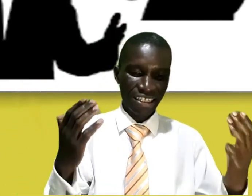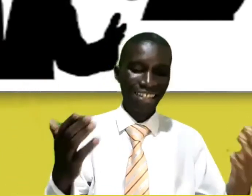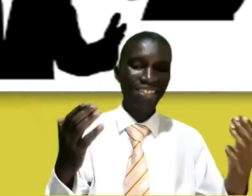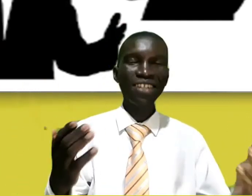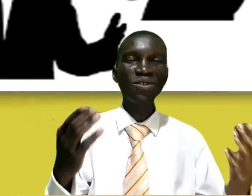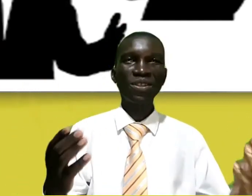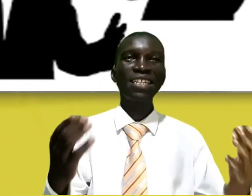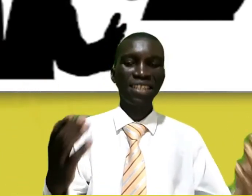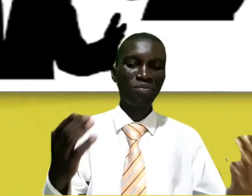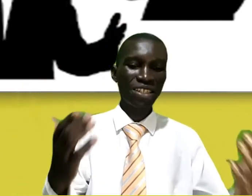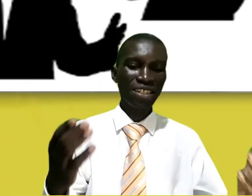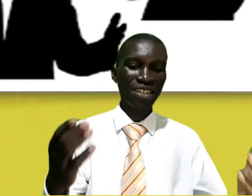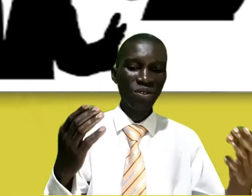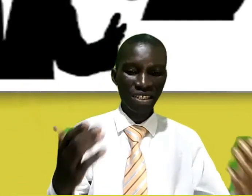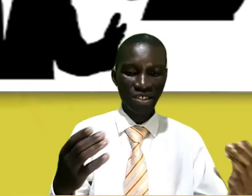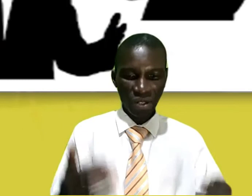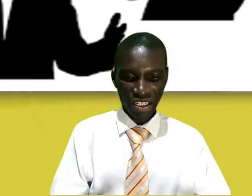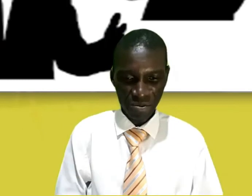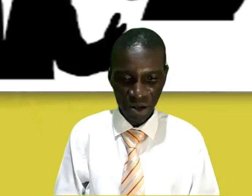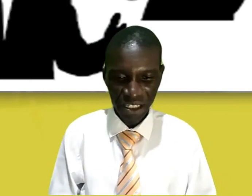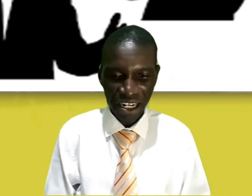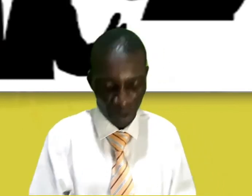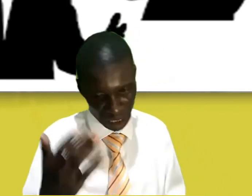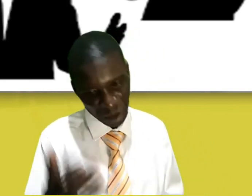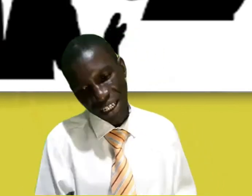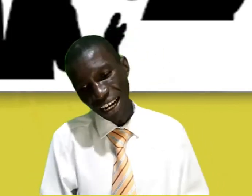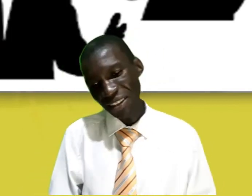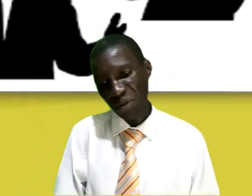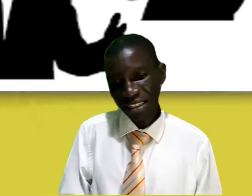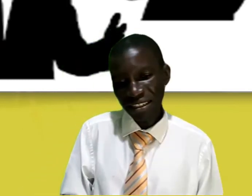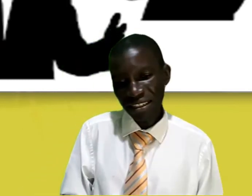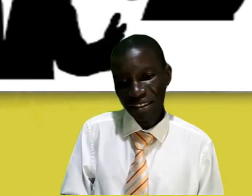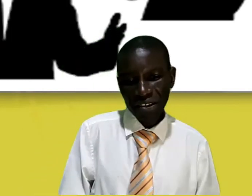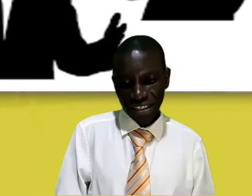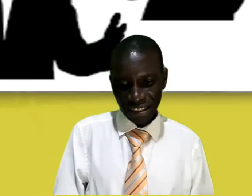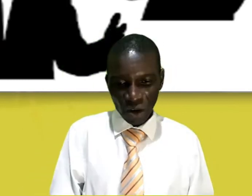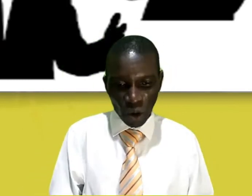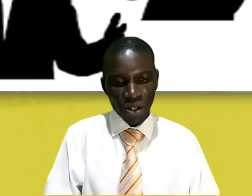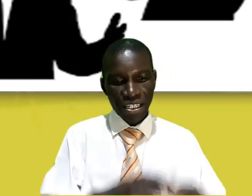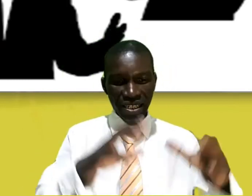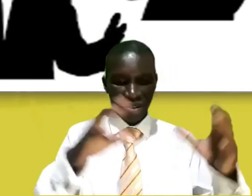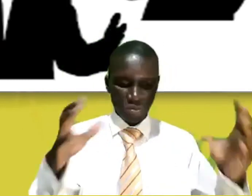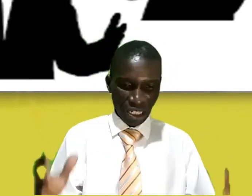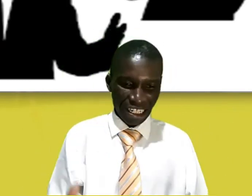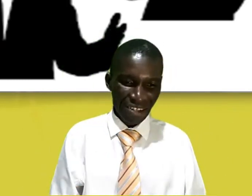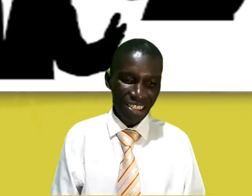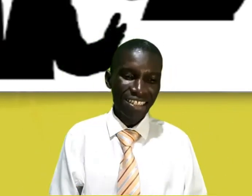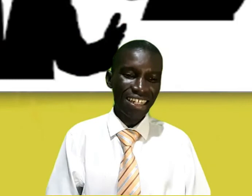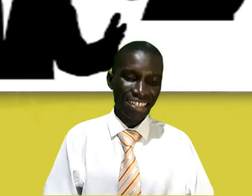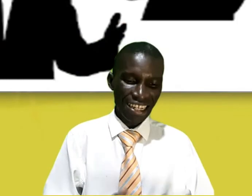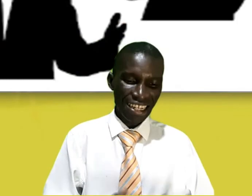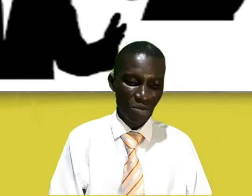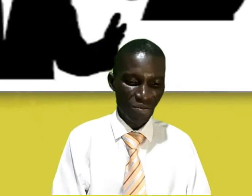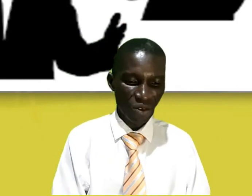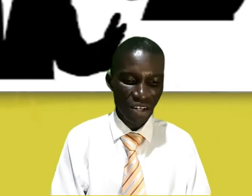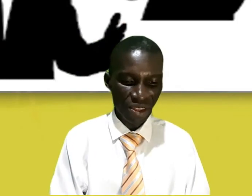about, then you know that this person knows what he's talking about. What about the other one? All these body languages, they